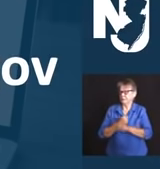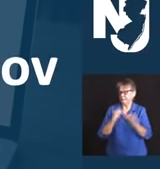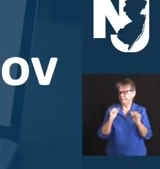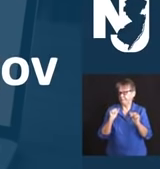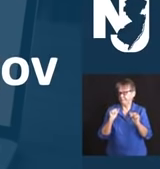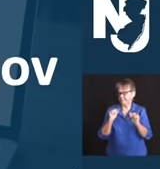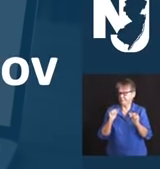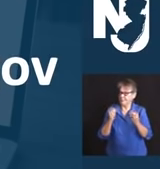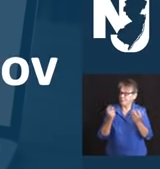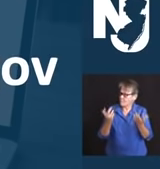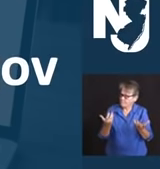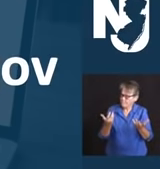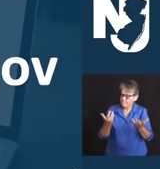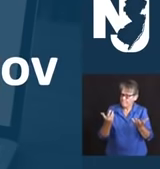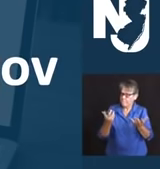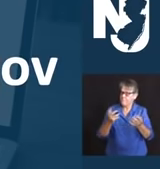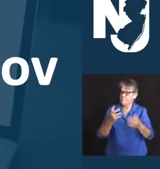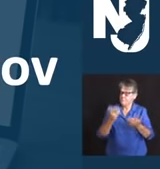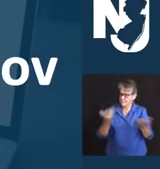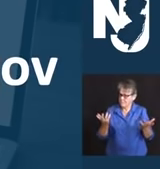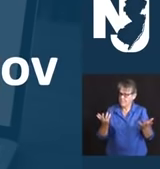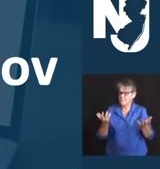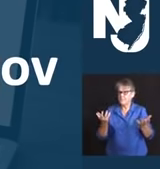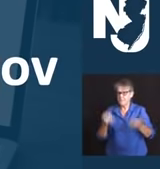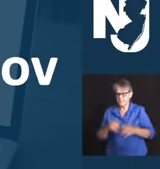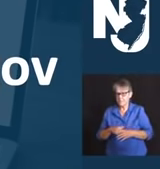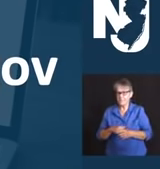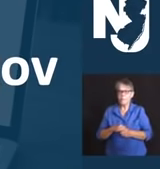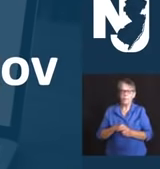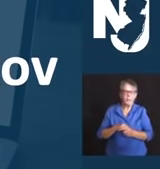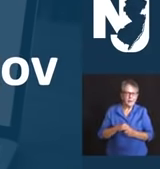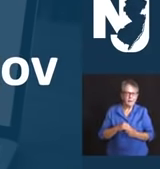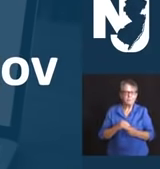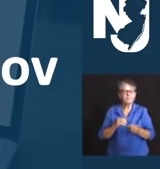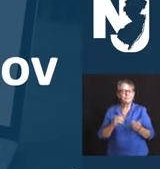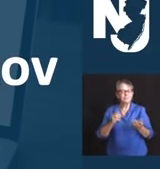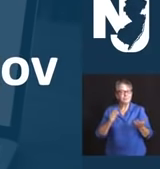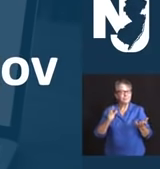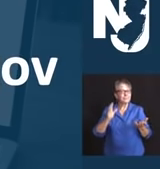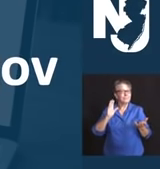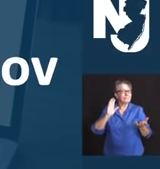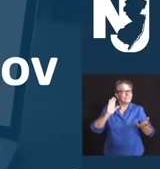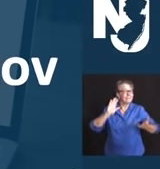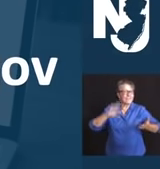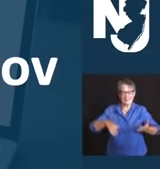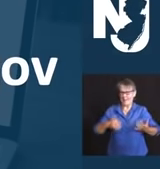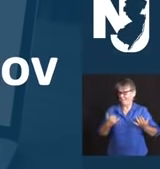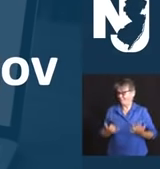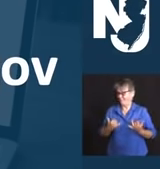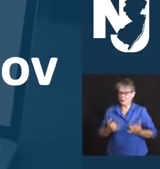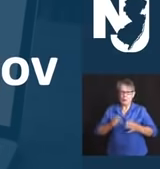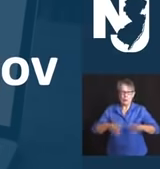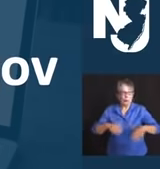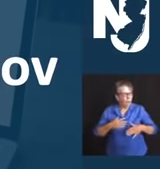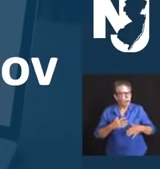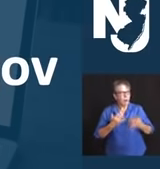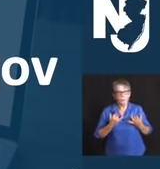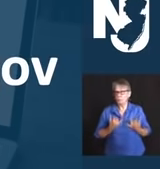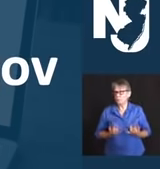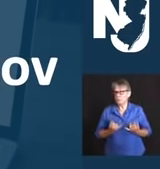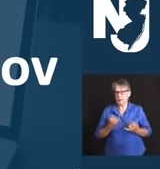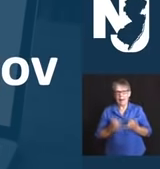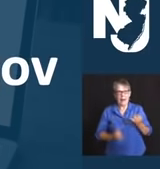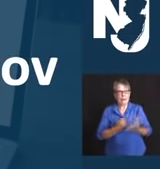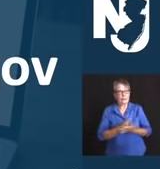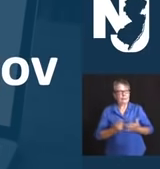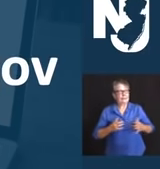our educators prepare their lessons, and regardless of whether they will start the year in a classroom or at a kitchen table,